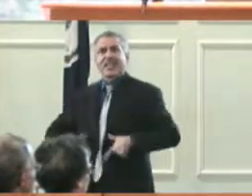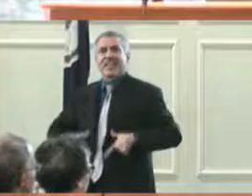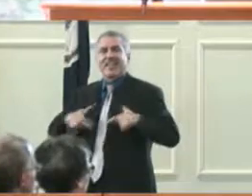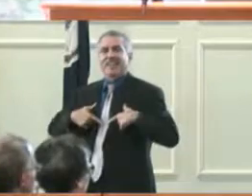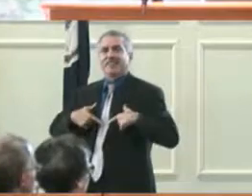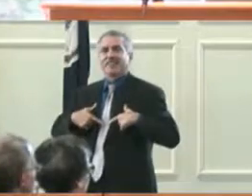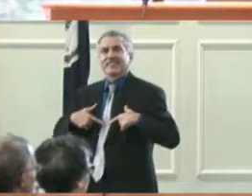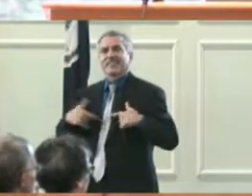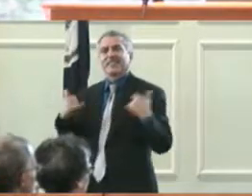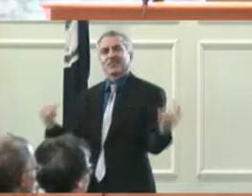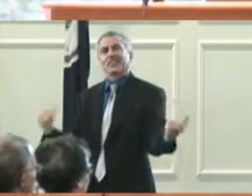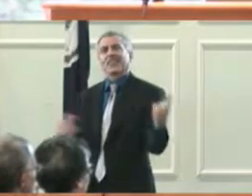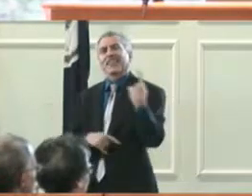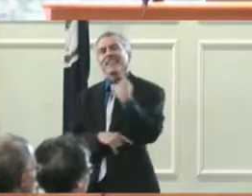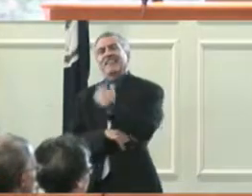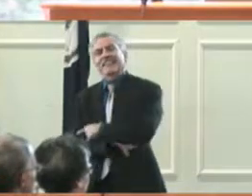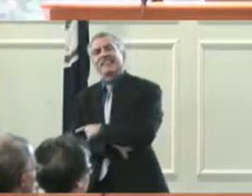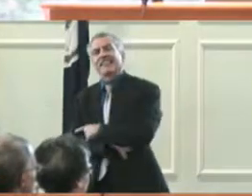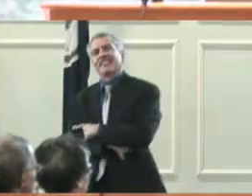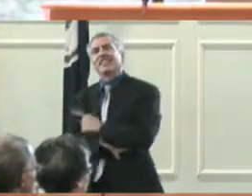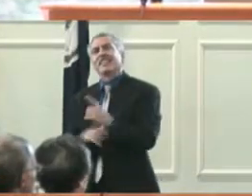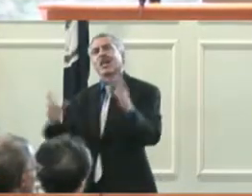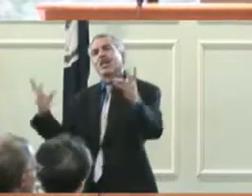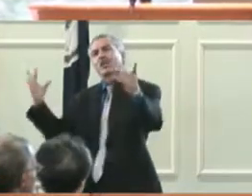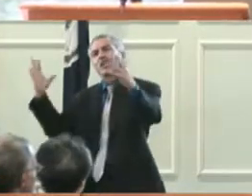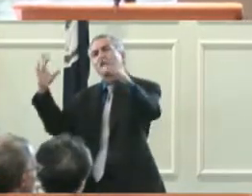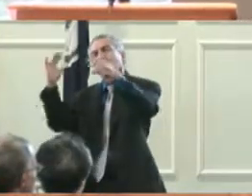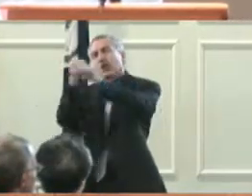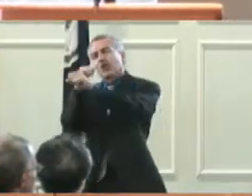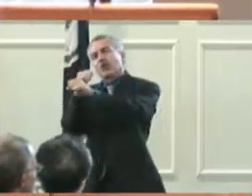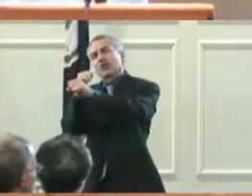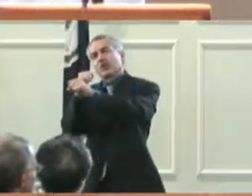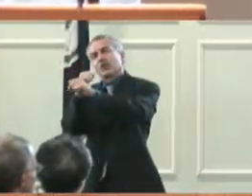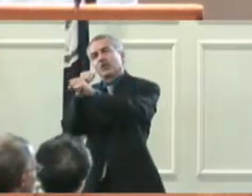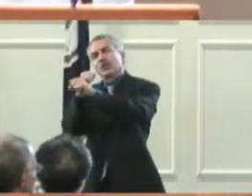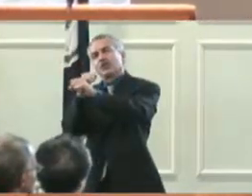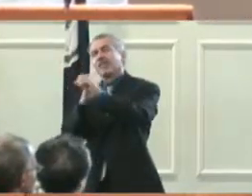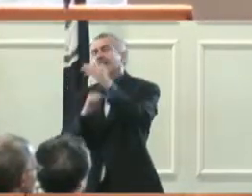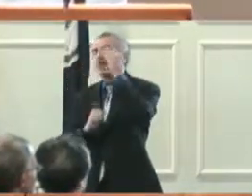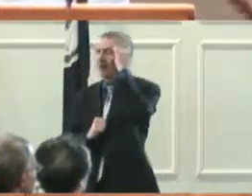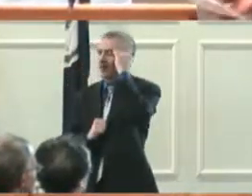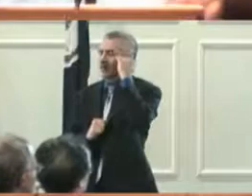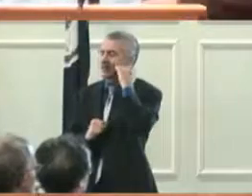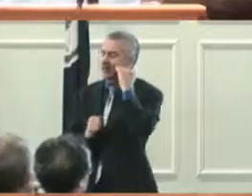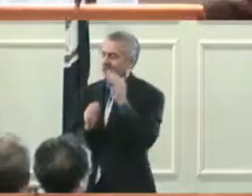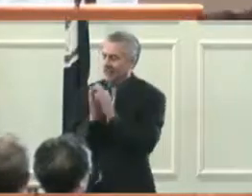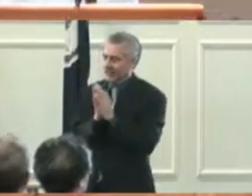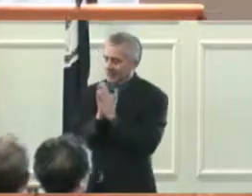And so today, as we close, I invite you to bow your heads